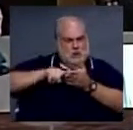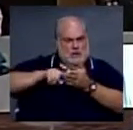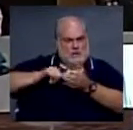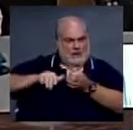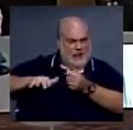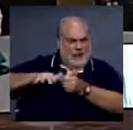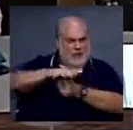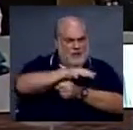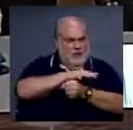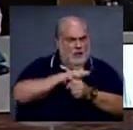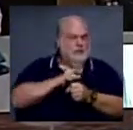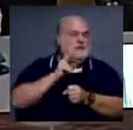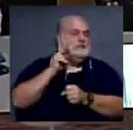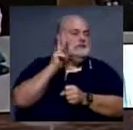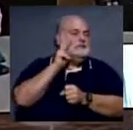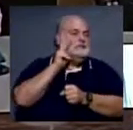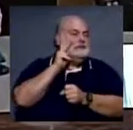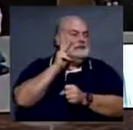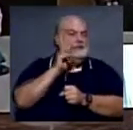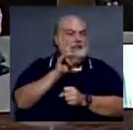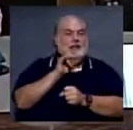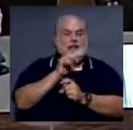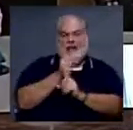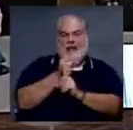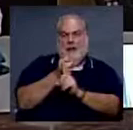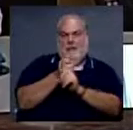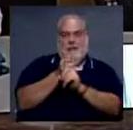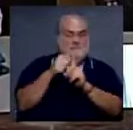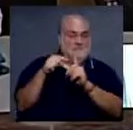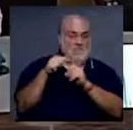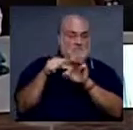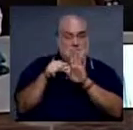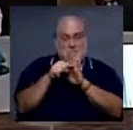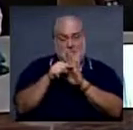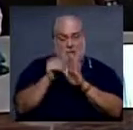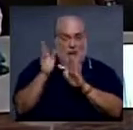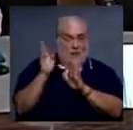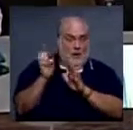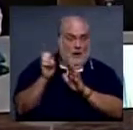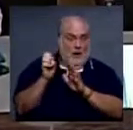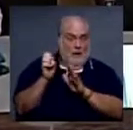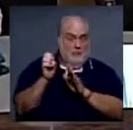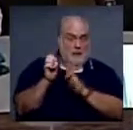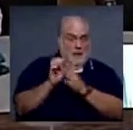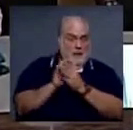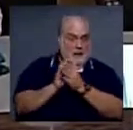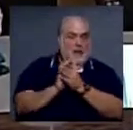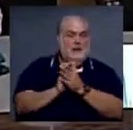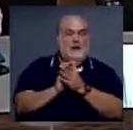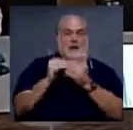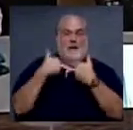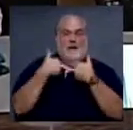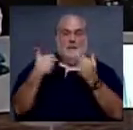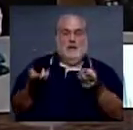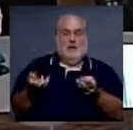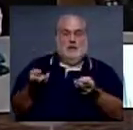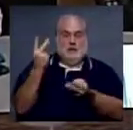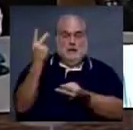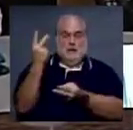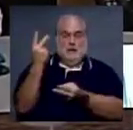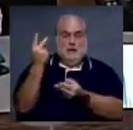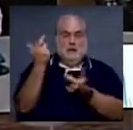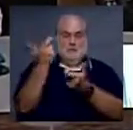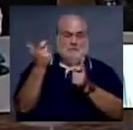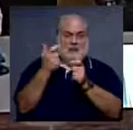area to see what the impact is going to be, because we have 2 huge developments under construction